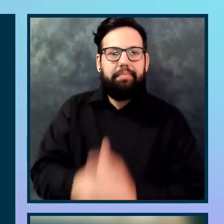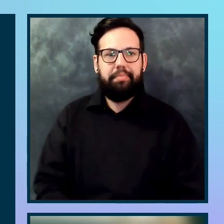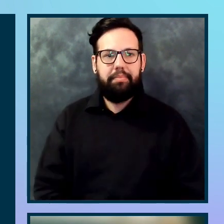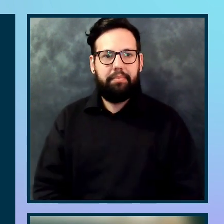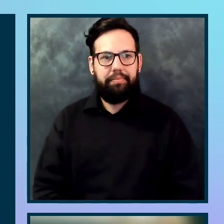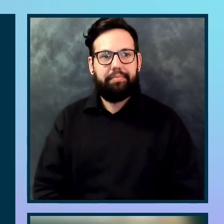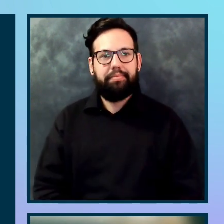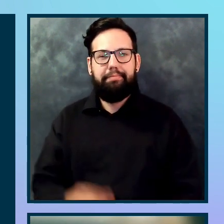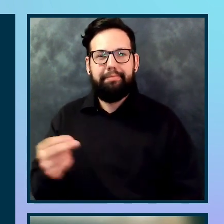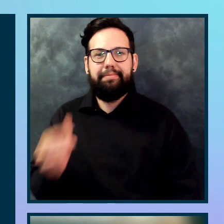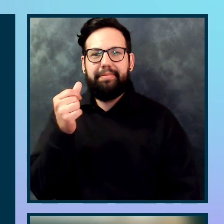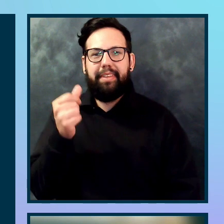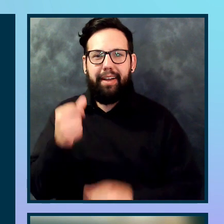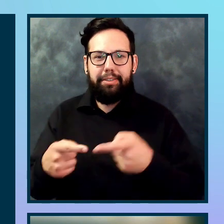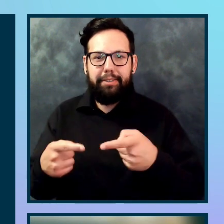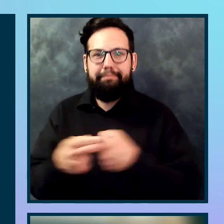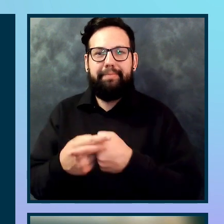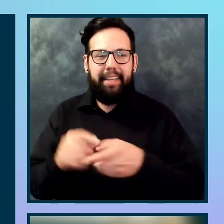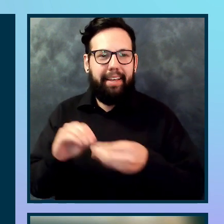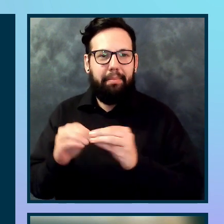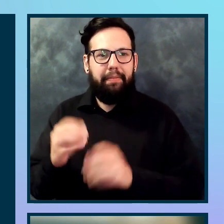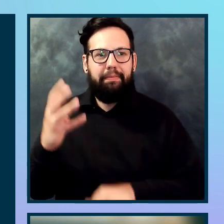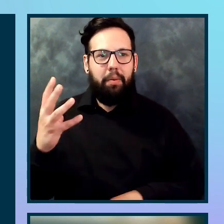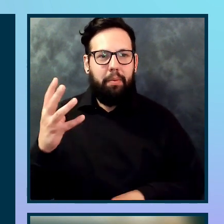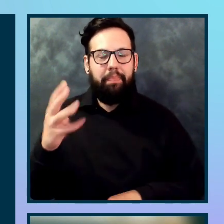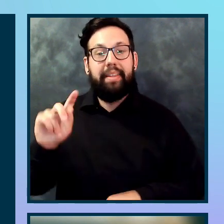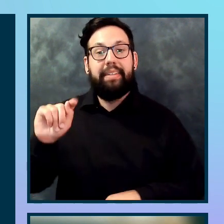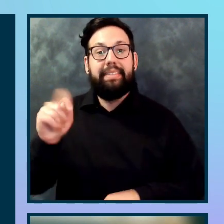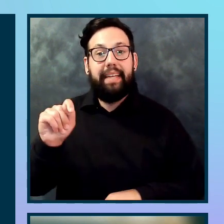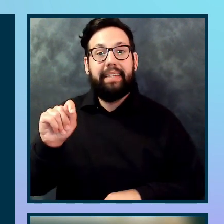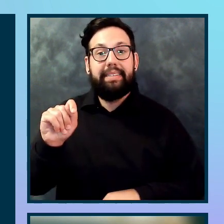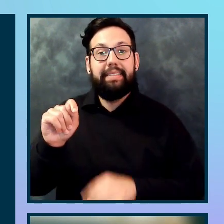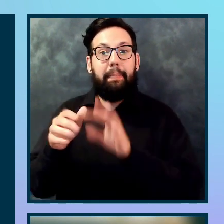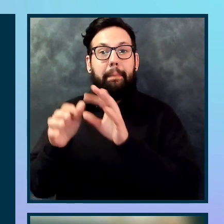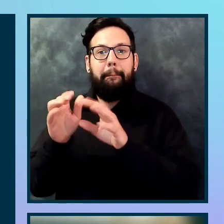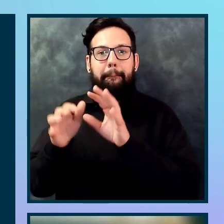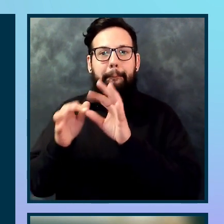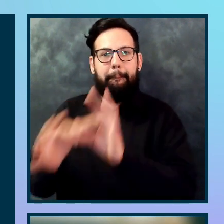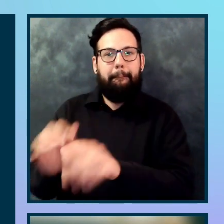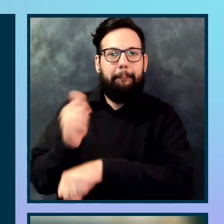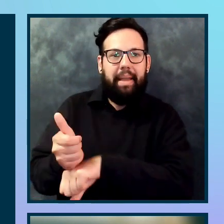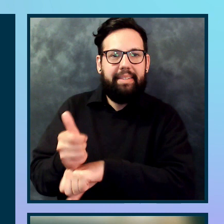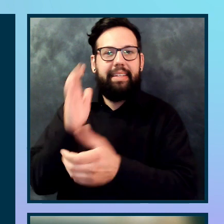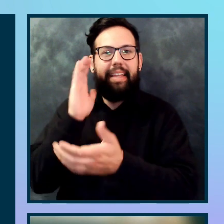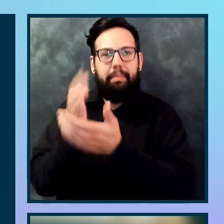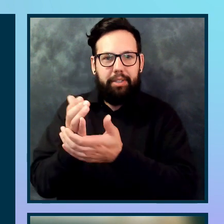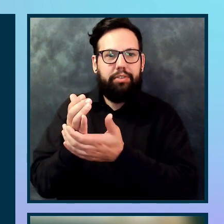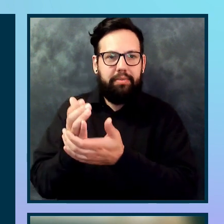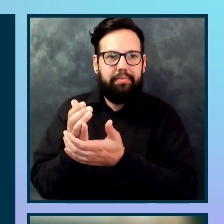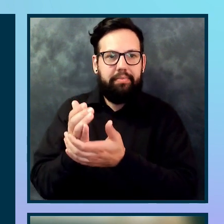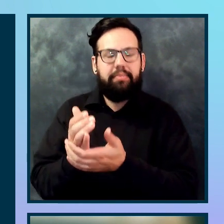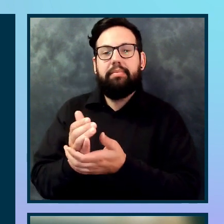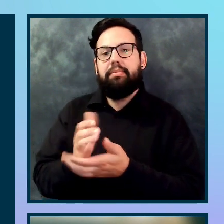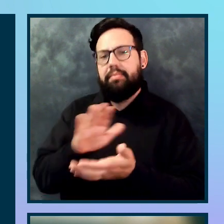Gotcha number 4, text-based image overlays. In Swiftui, they have a really cool thing. You can add overlays